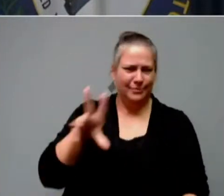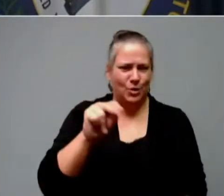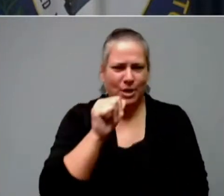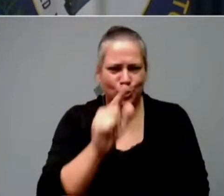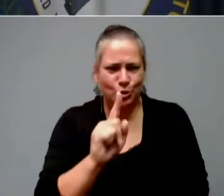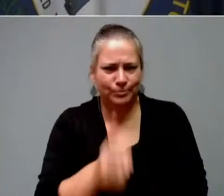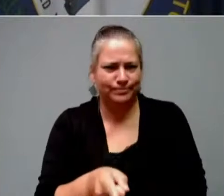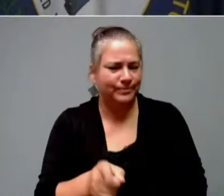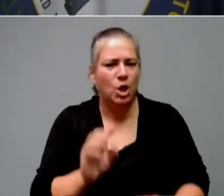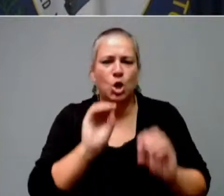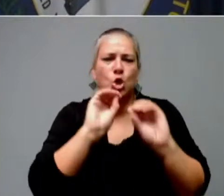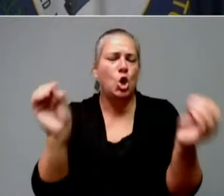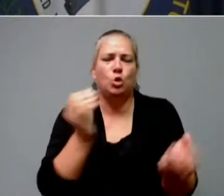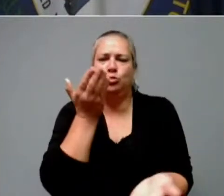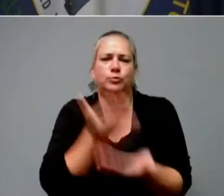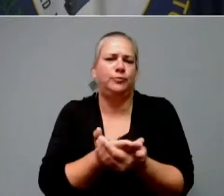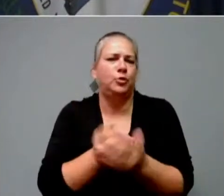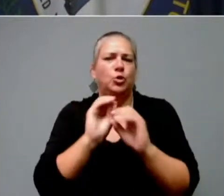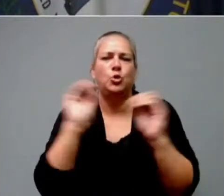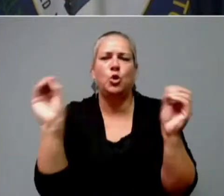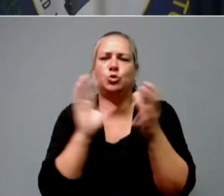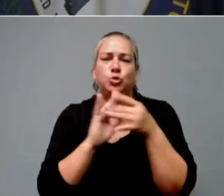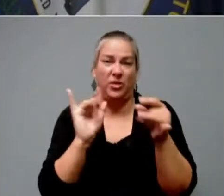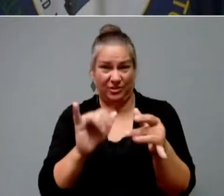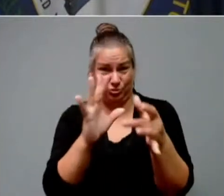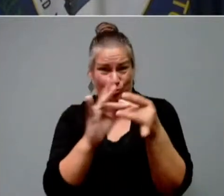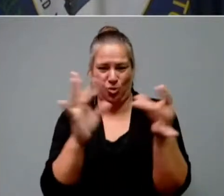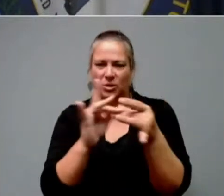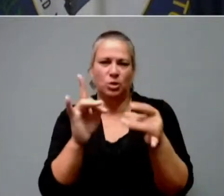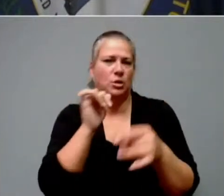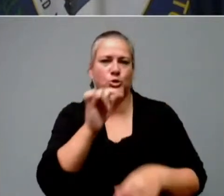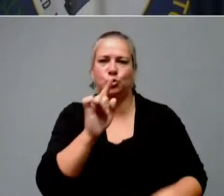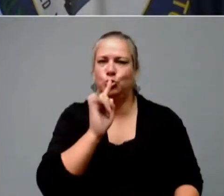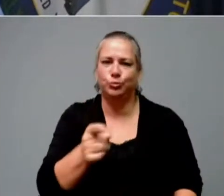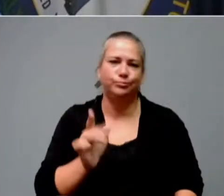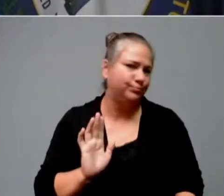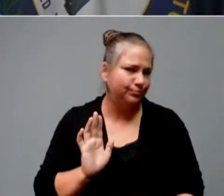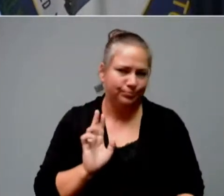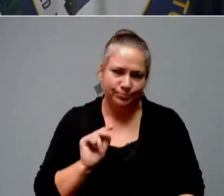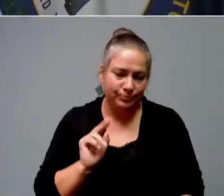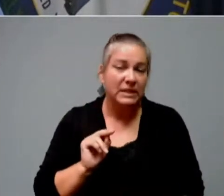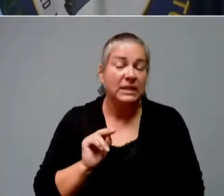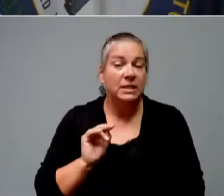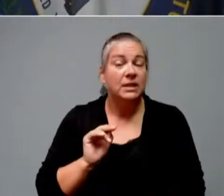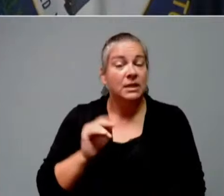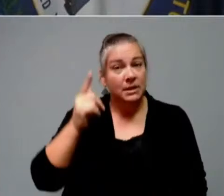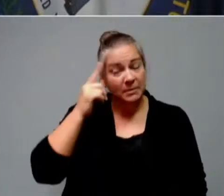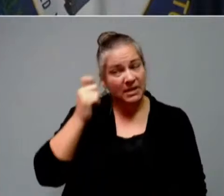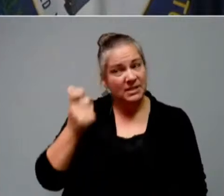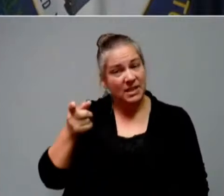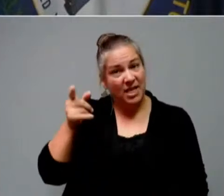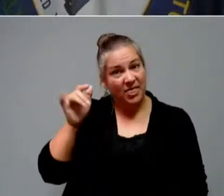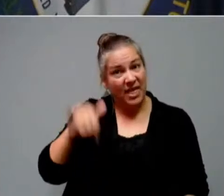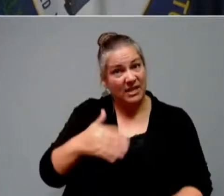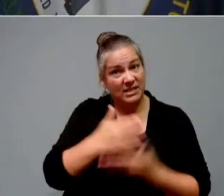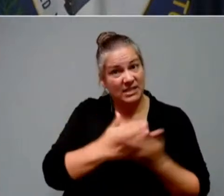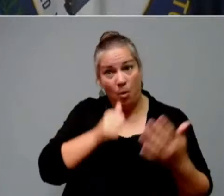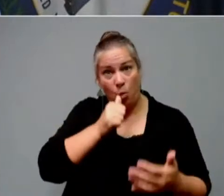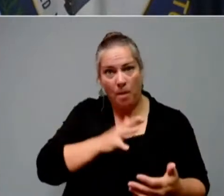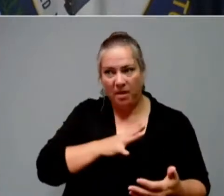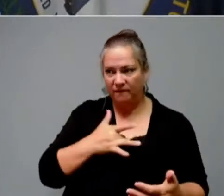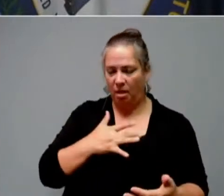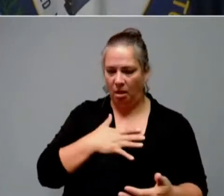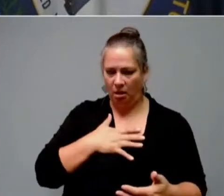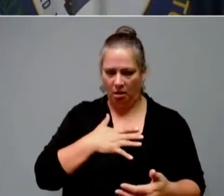sign to that effect. That is a falsehood. And because it has caused some women to be fearful about getting the